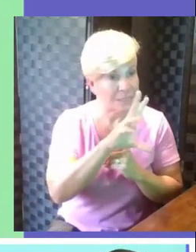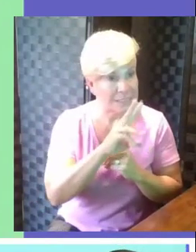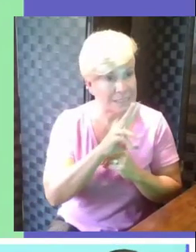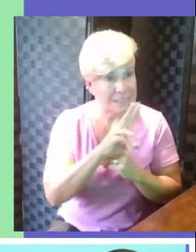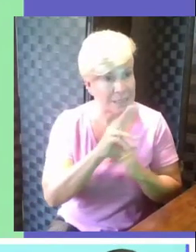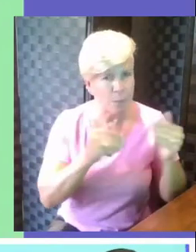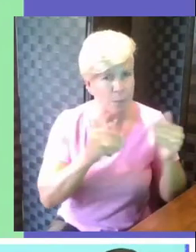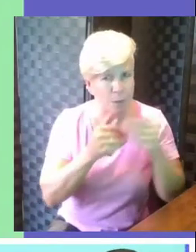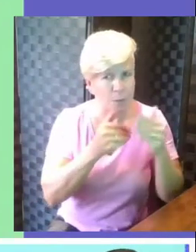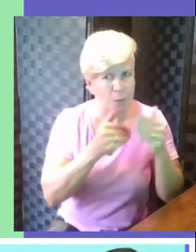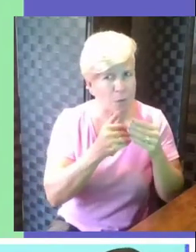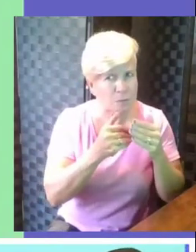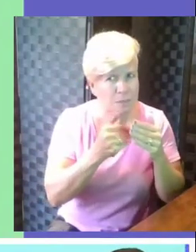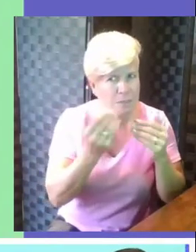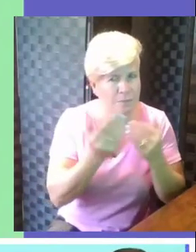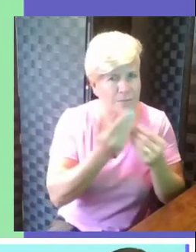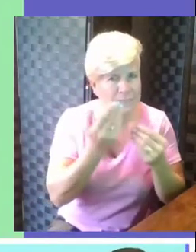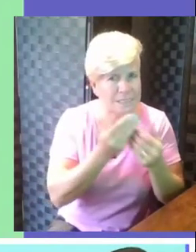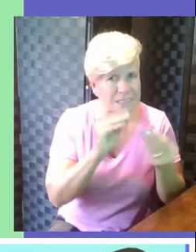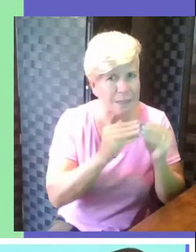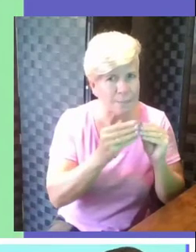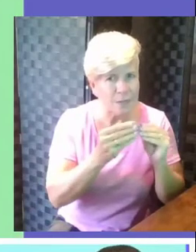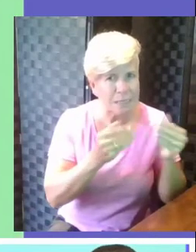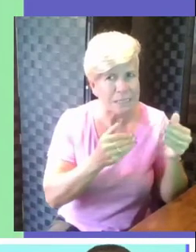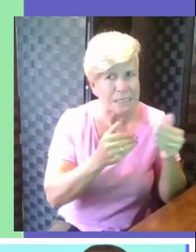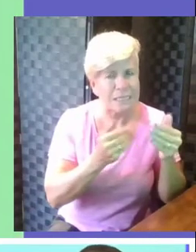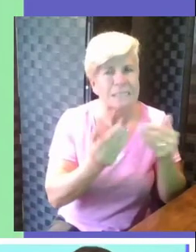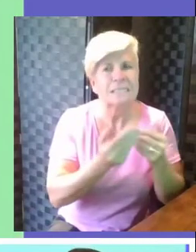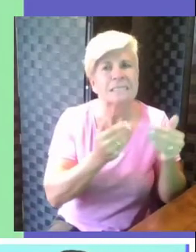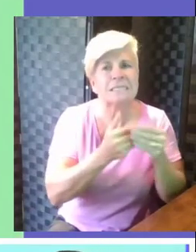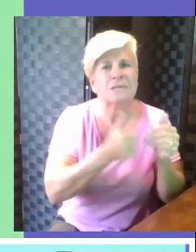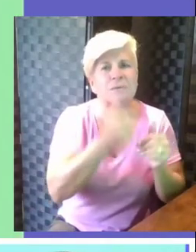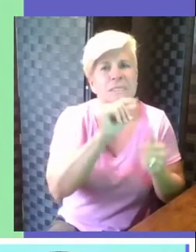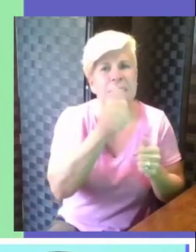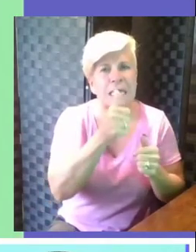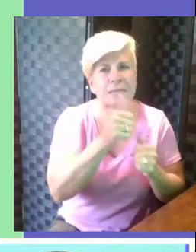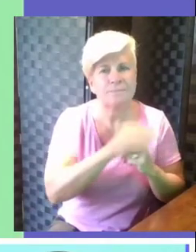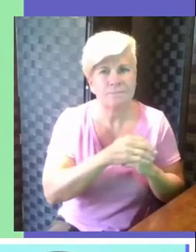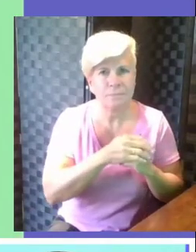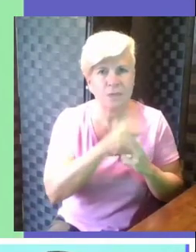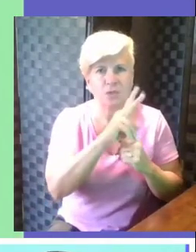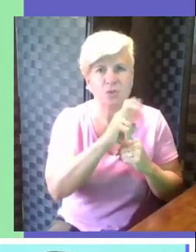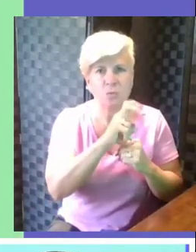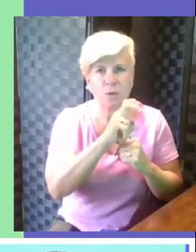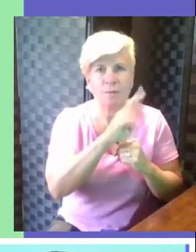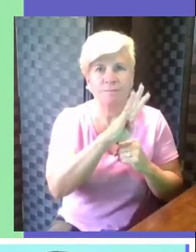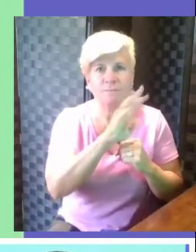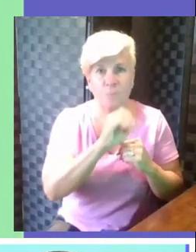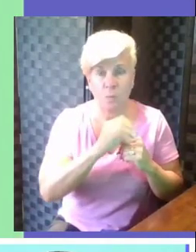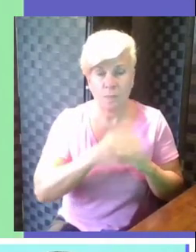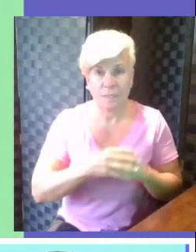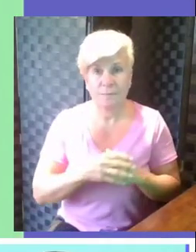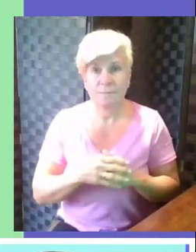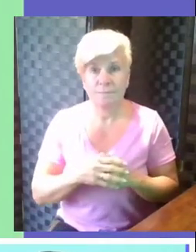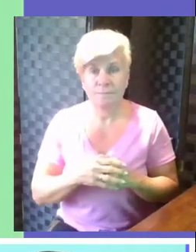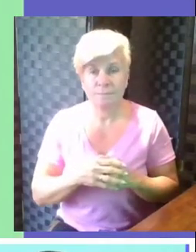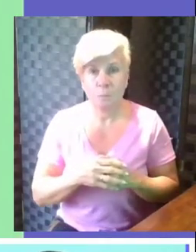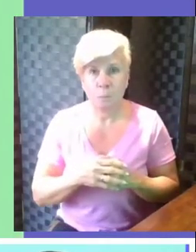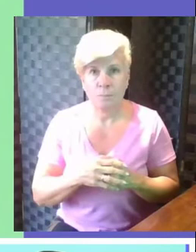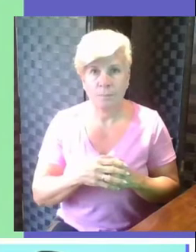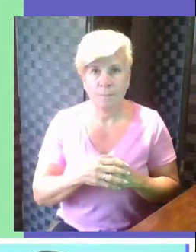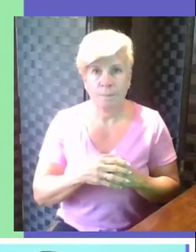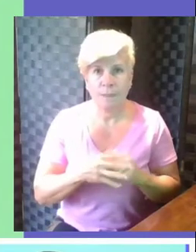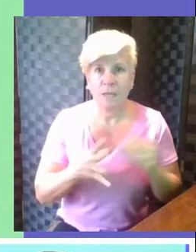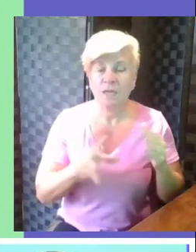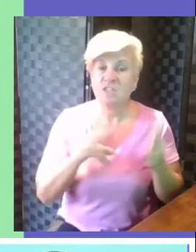to go to my closest friendly number, so I'm going to get to that nearest 10. So I'm going to go to 240. To do that, I'm going